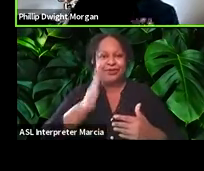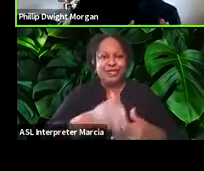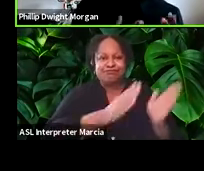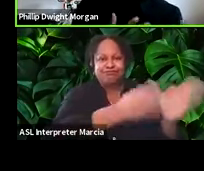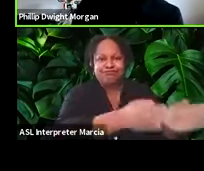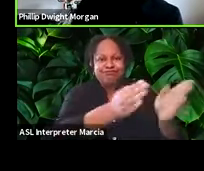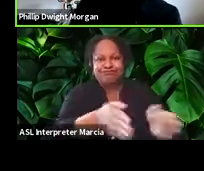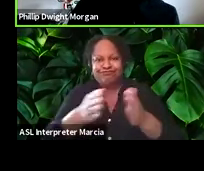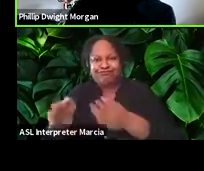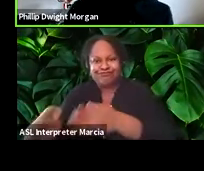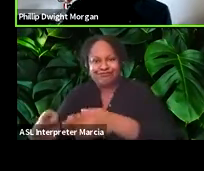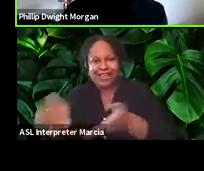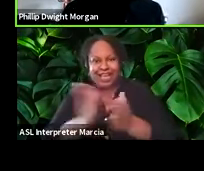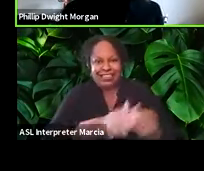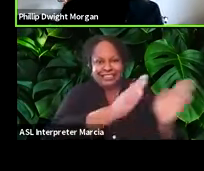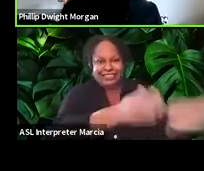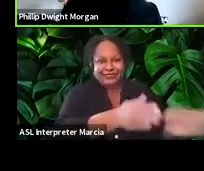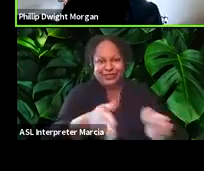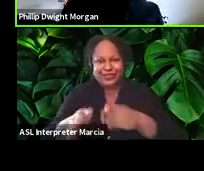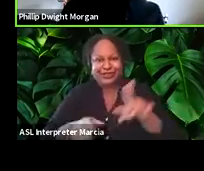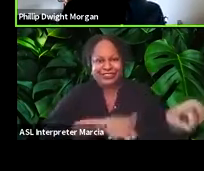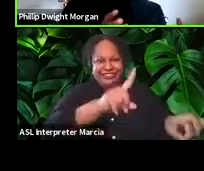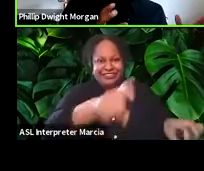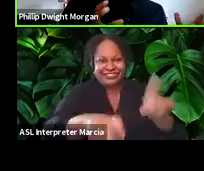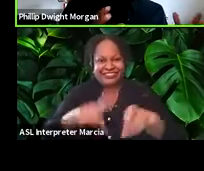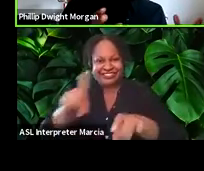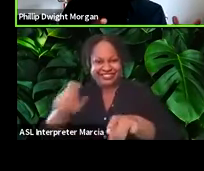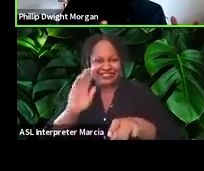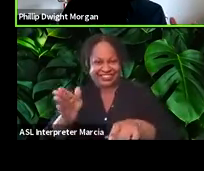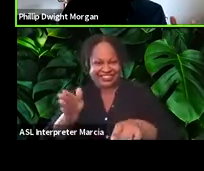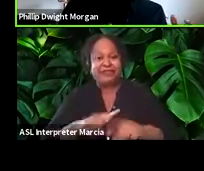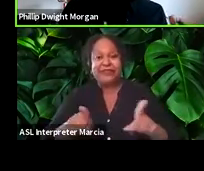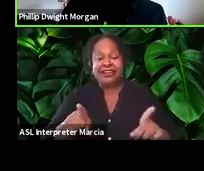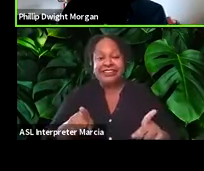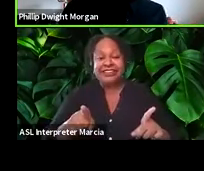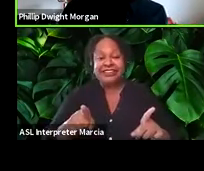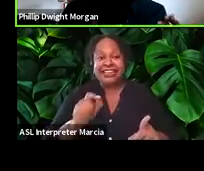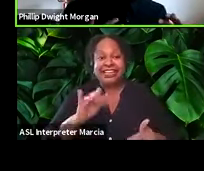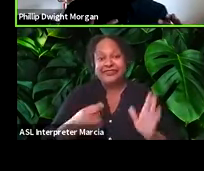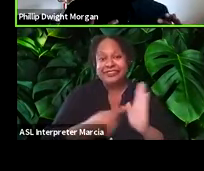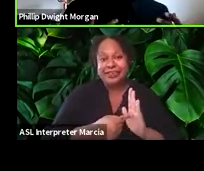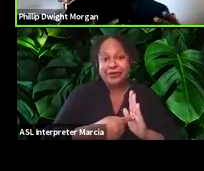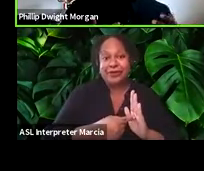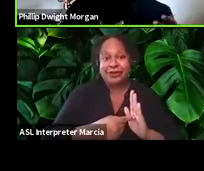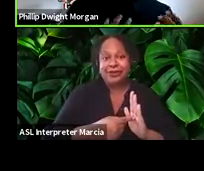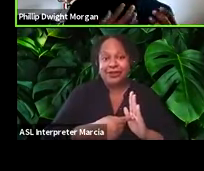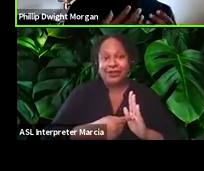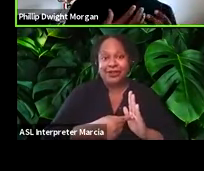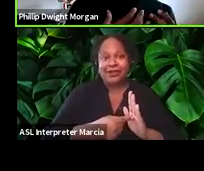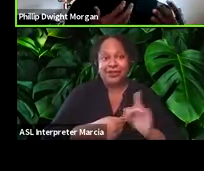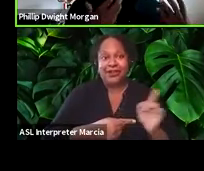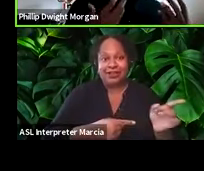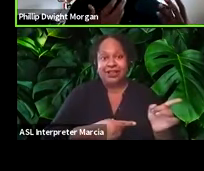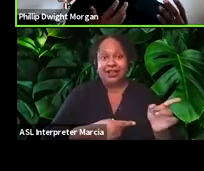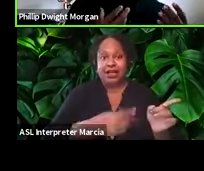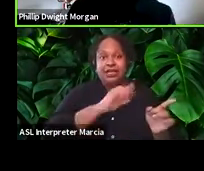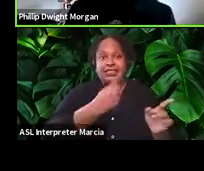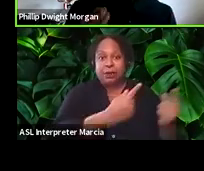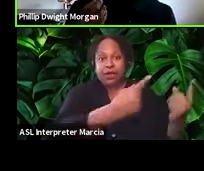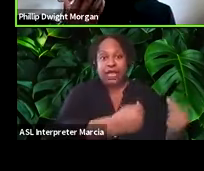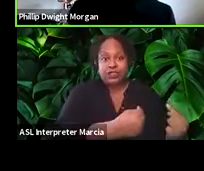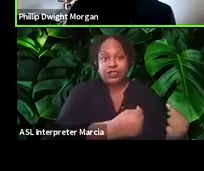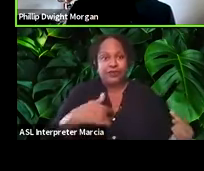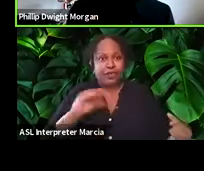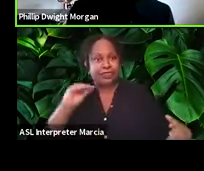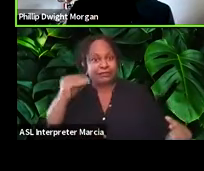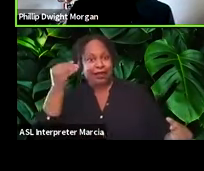some questions directed at individuals, but I just wanna say, you know, if any of you, you know, if you feel your head nodding, if you feel yourself smiling,